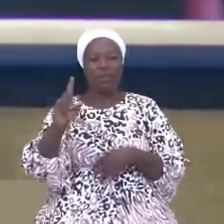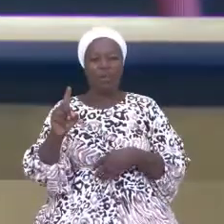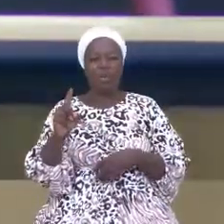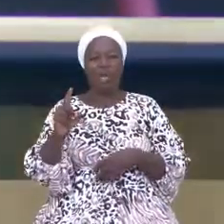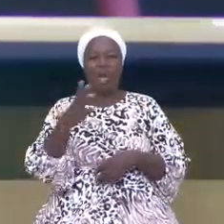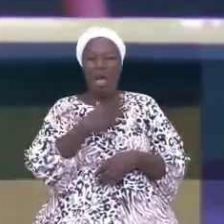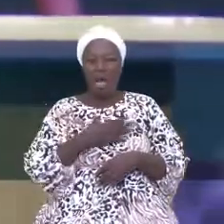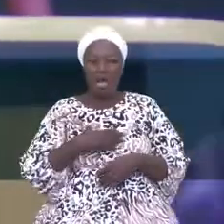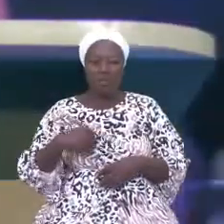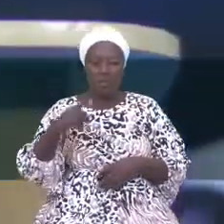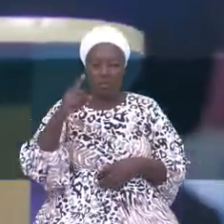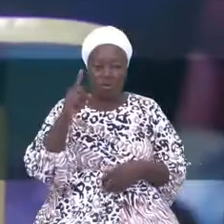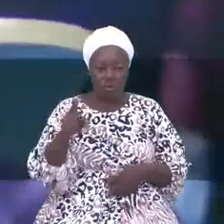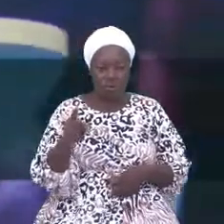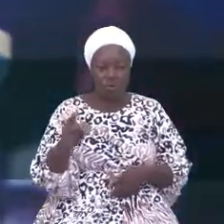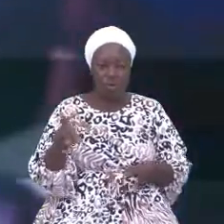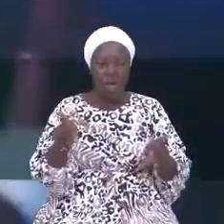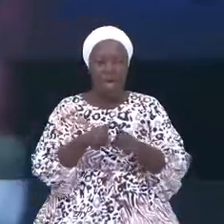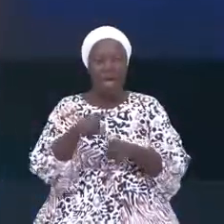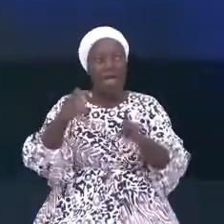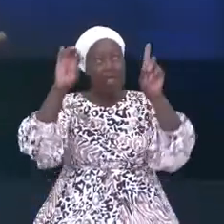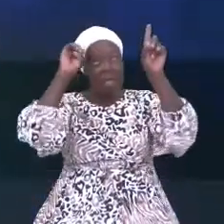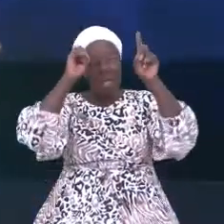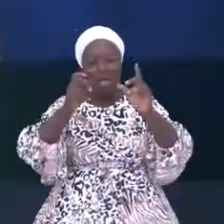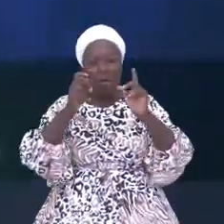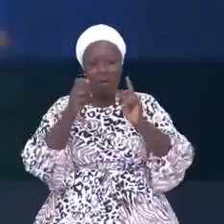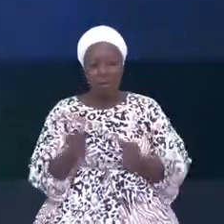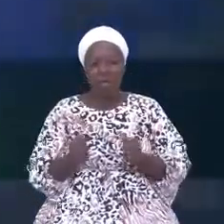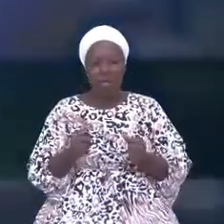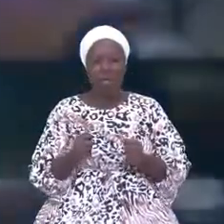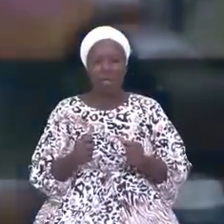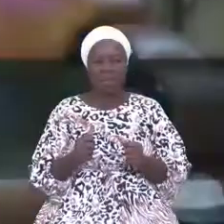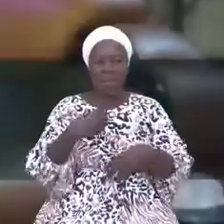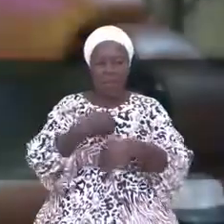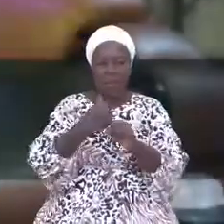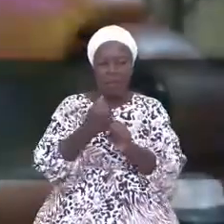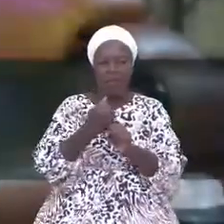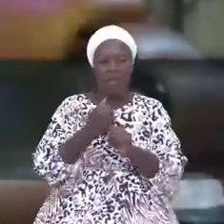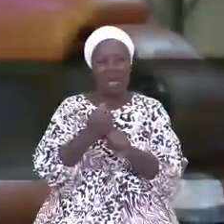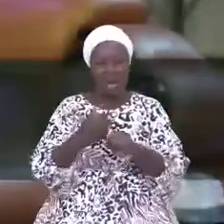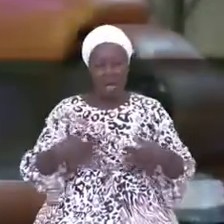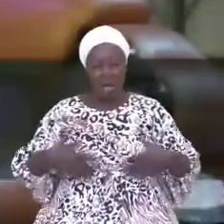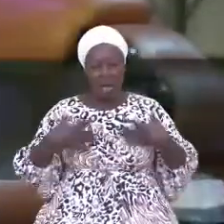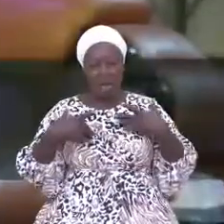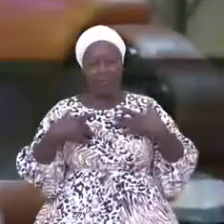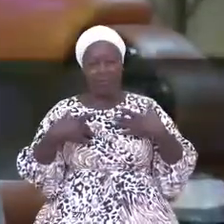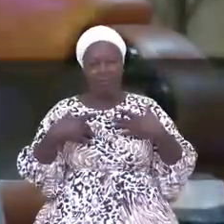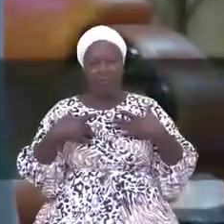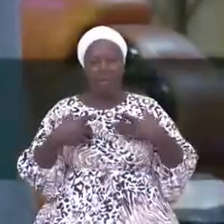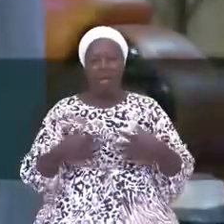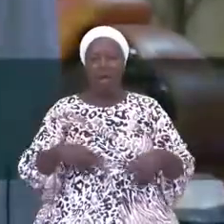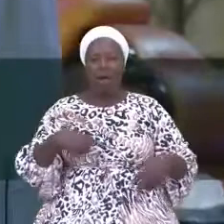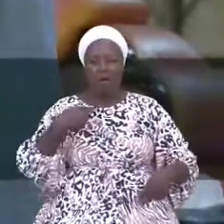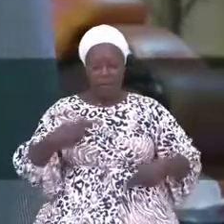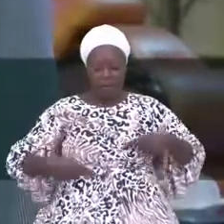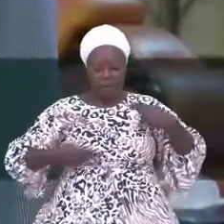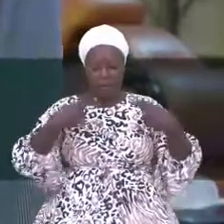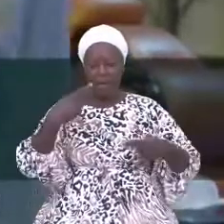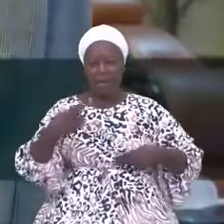1. And you are see quickened, made alive, revived,